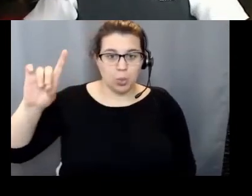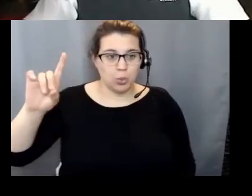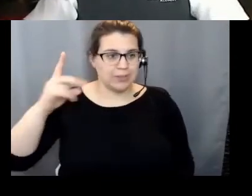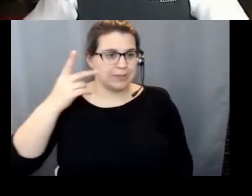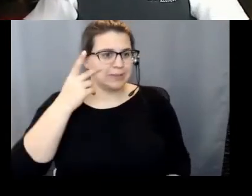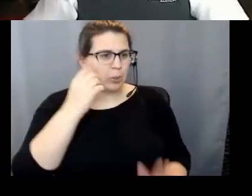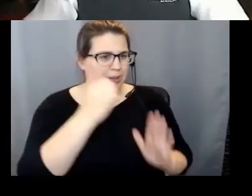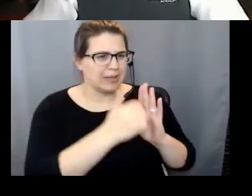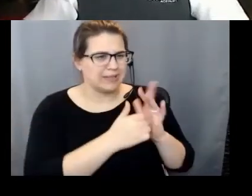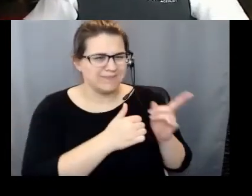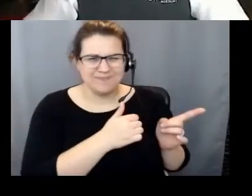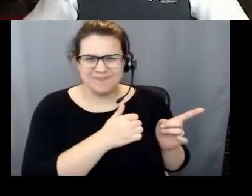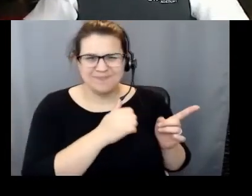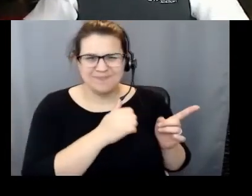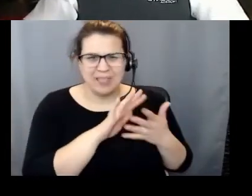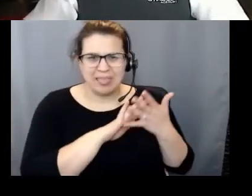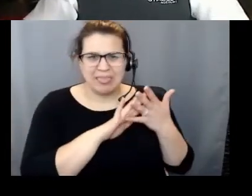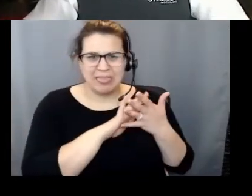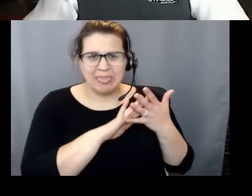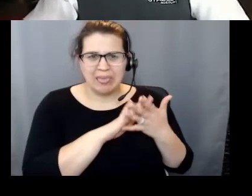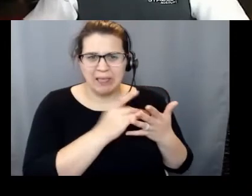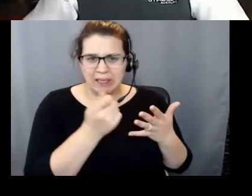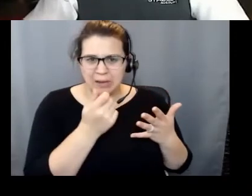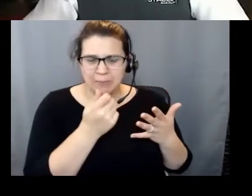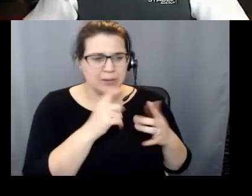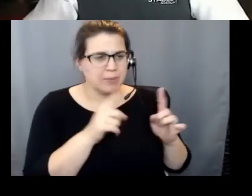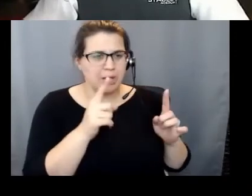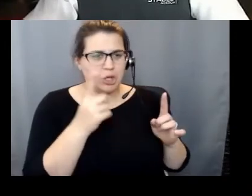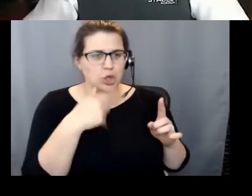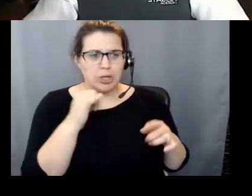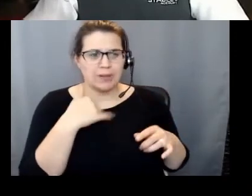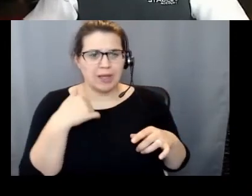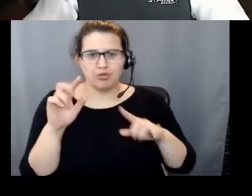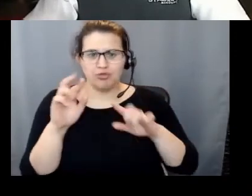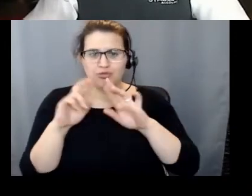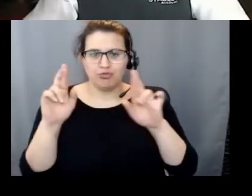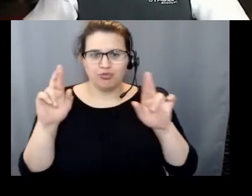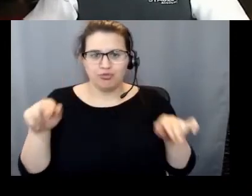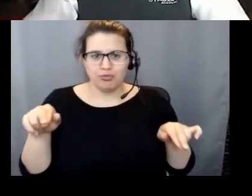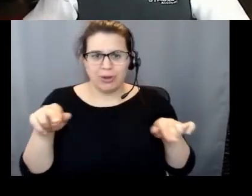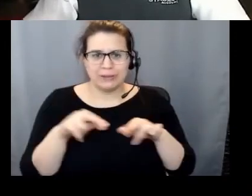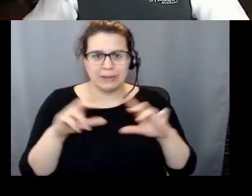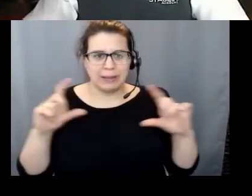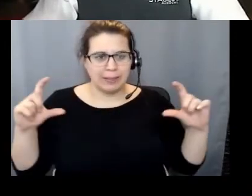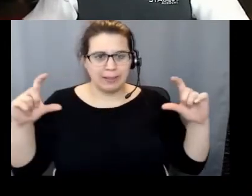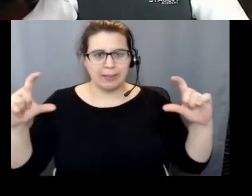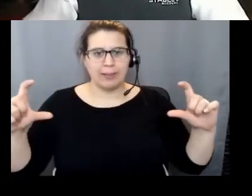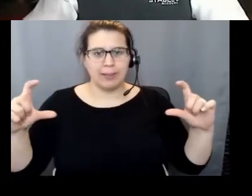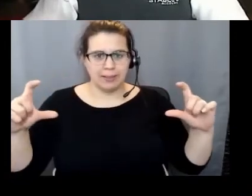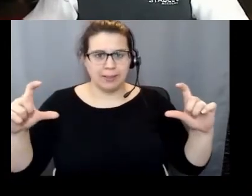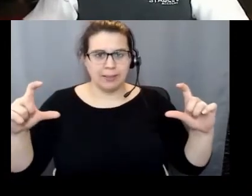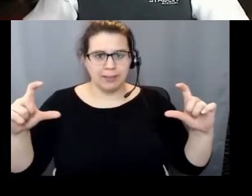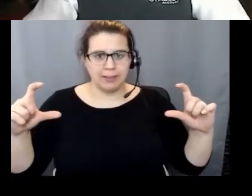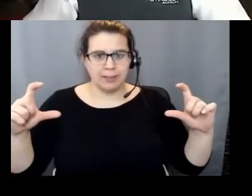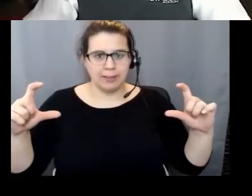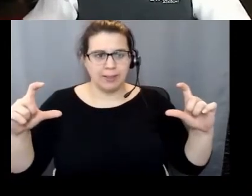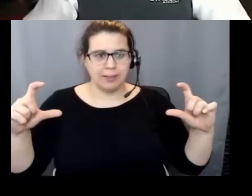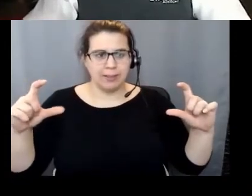to see on this example, but this is kind of a tile. It's like a rectangular tile. that can be clicked